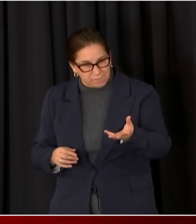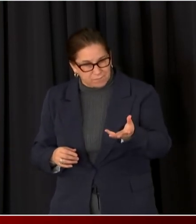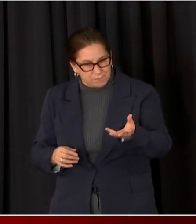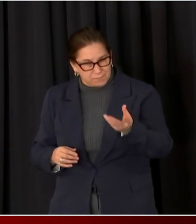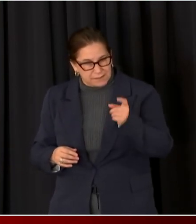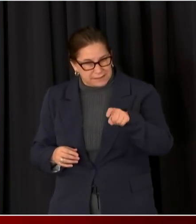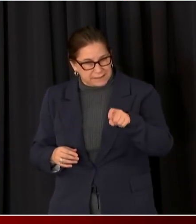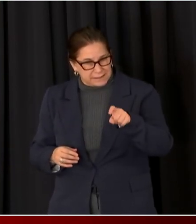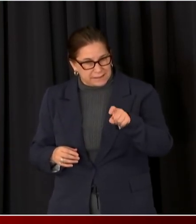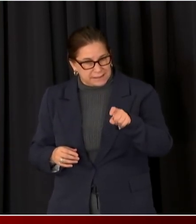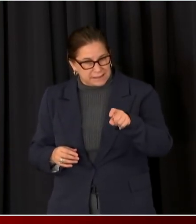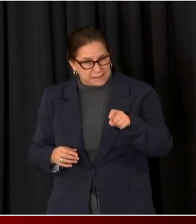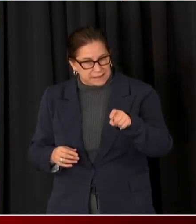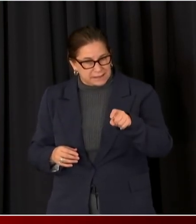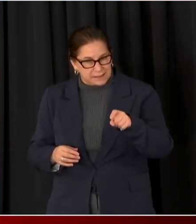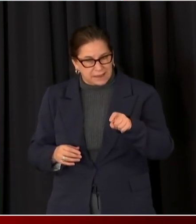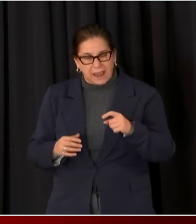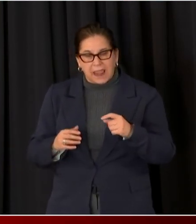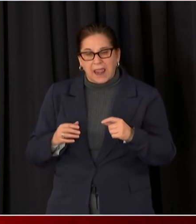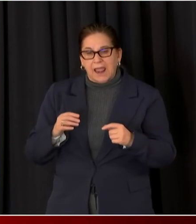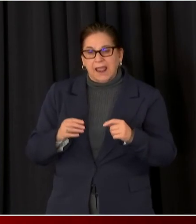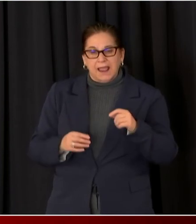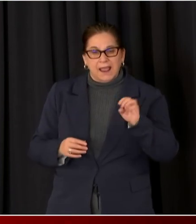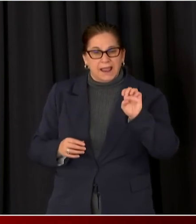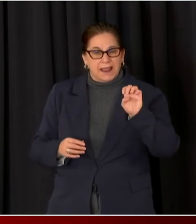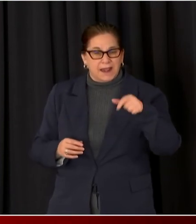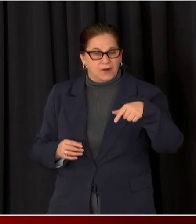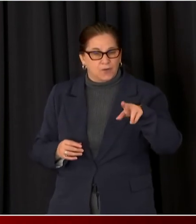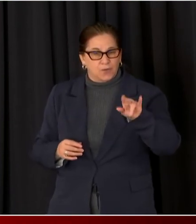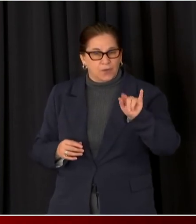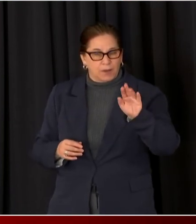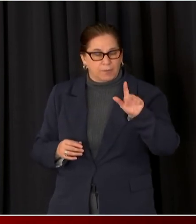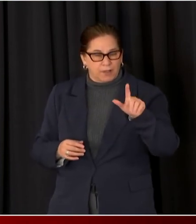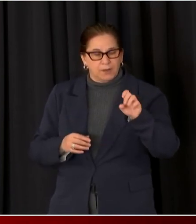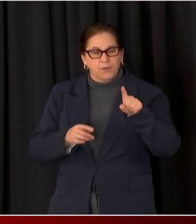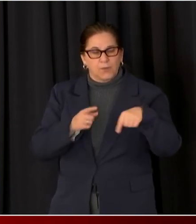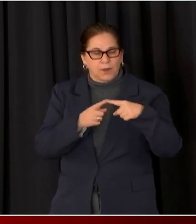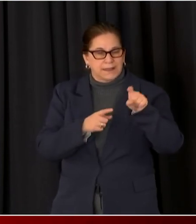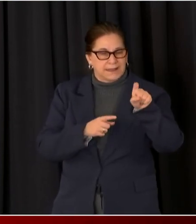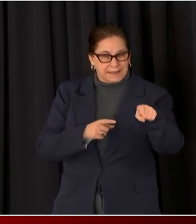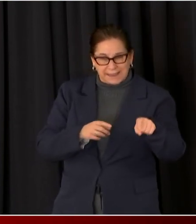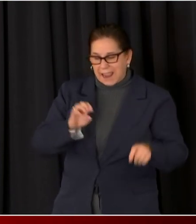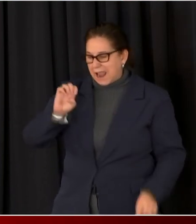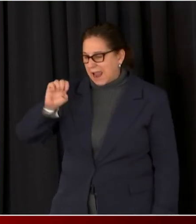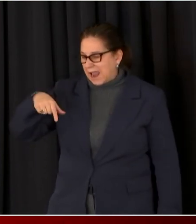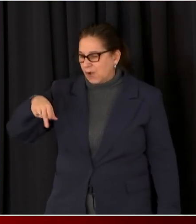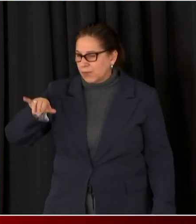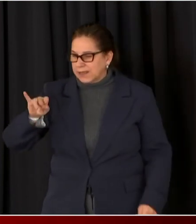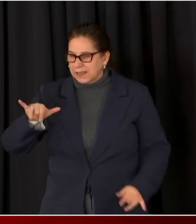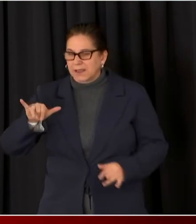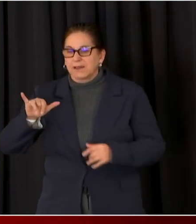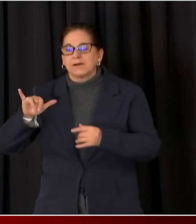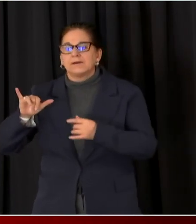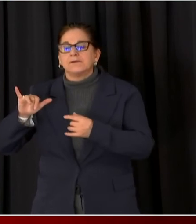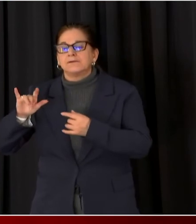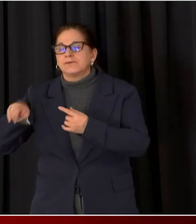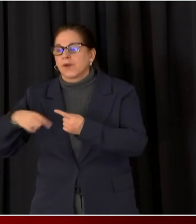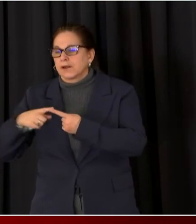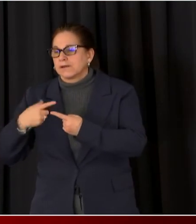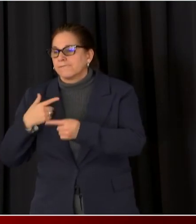I think we're overusing the word equity here. And then just one other question. How does the district